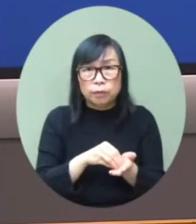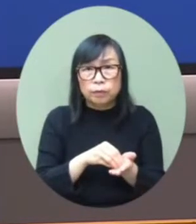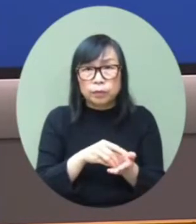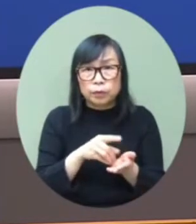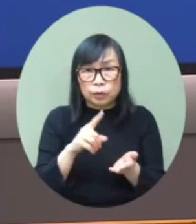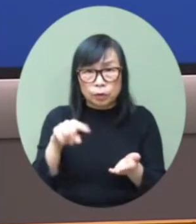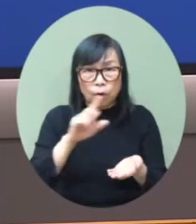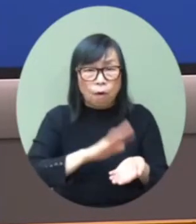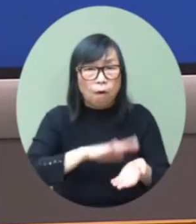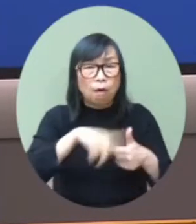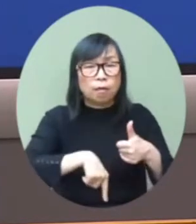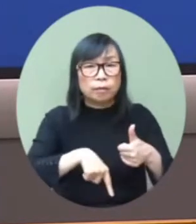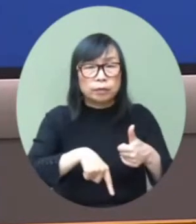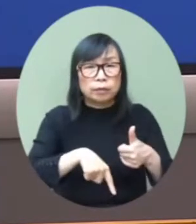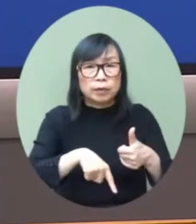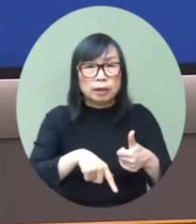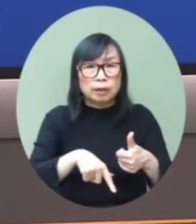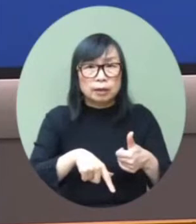the CHP,